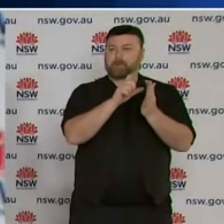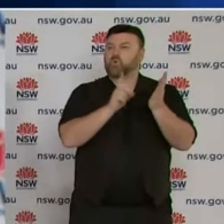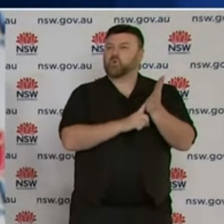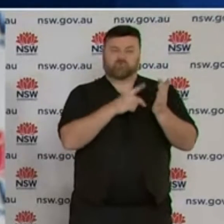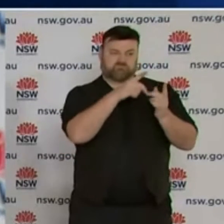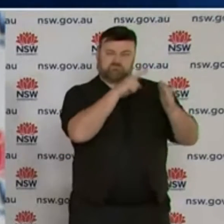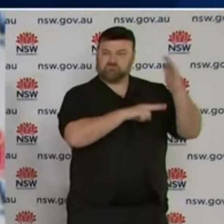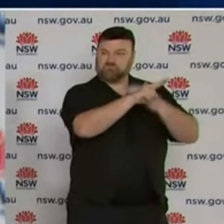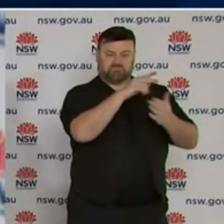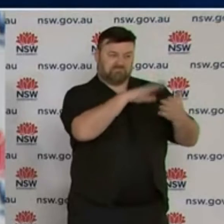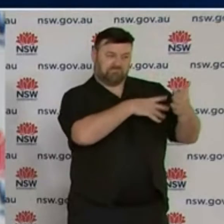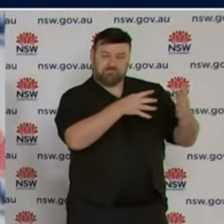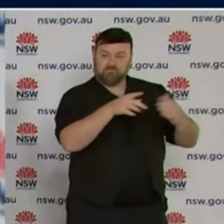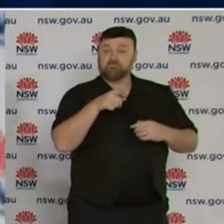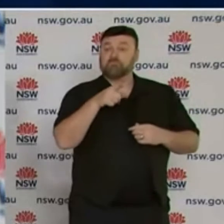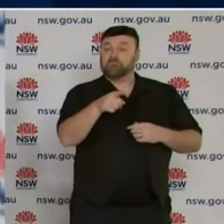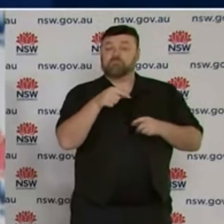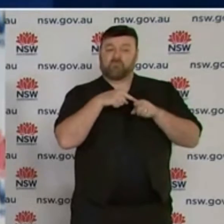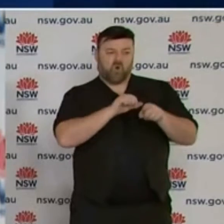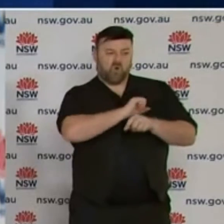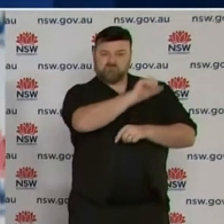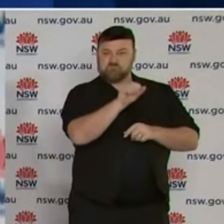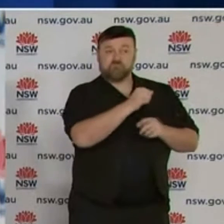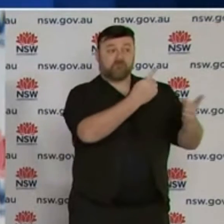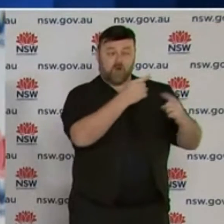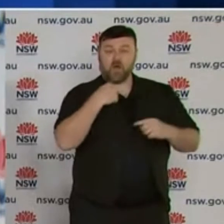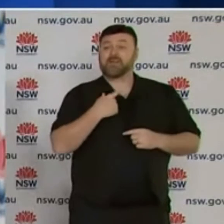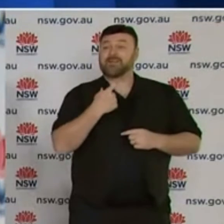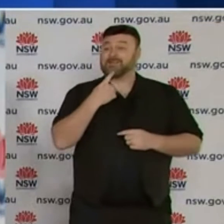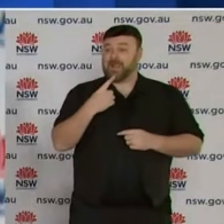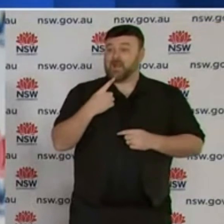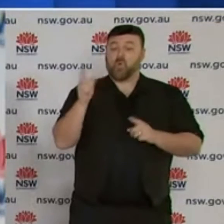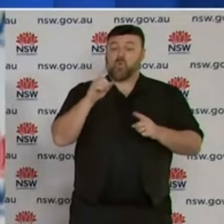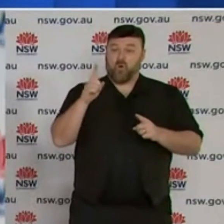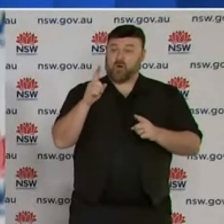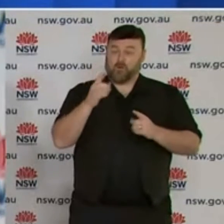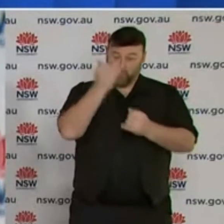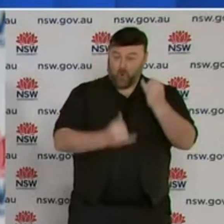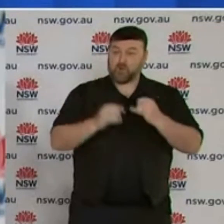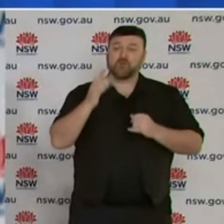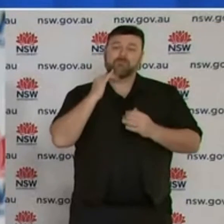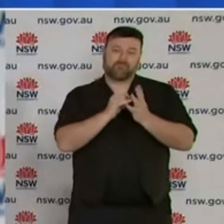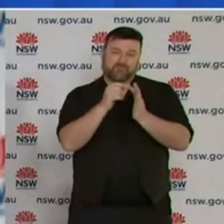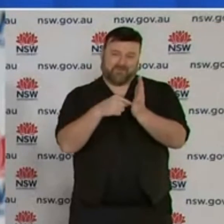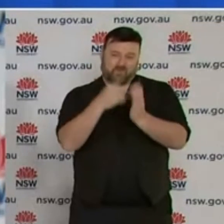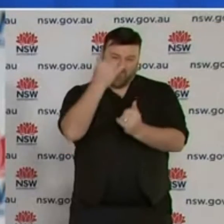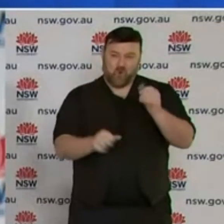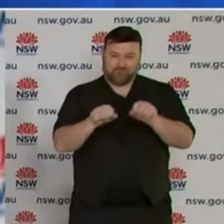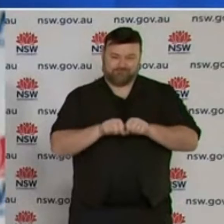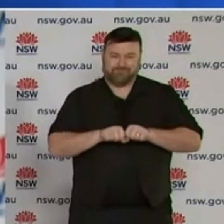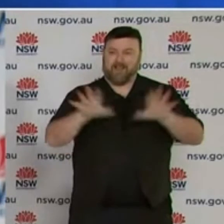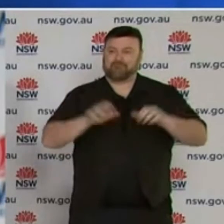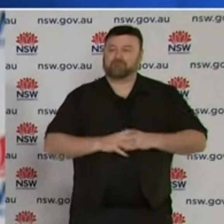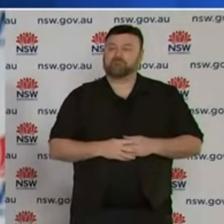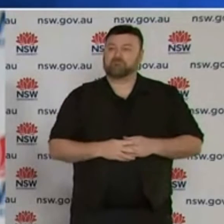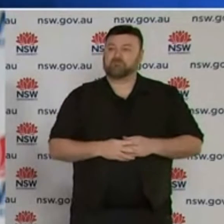about, one which is based on New South Wales Health and Burnett advice, and other models both suggested we would peak sometime in mid-September. So we don't know yet whether we've